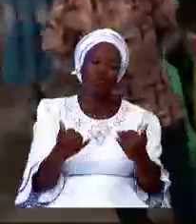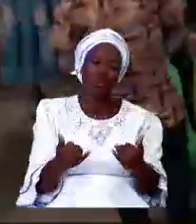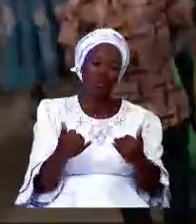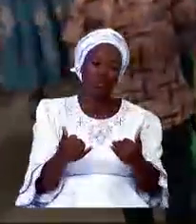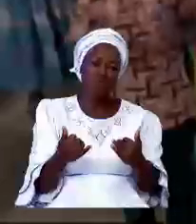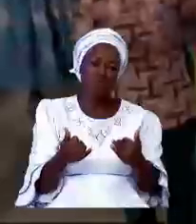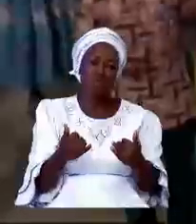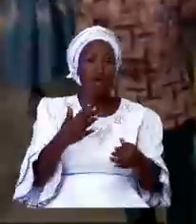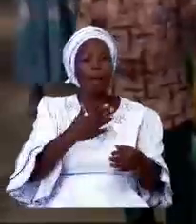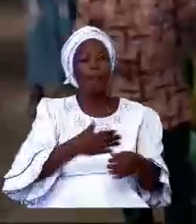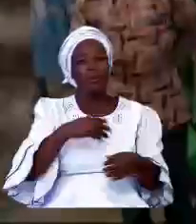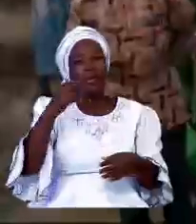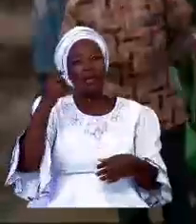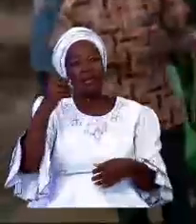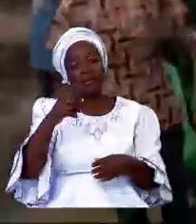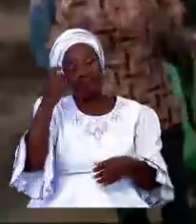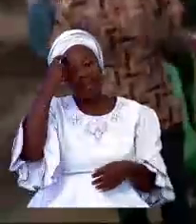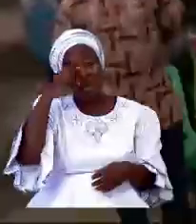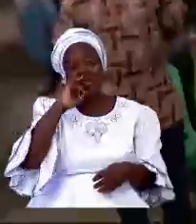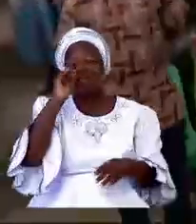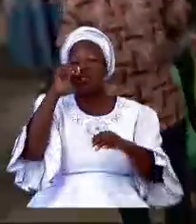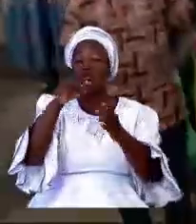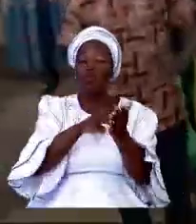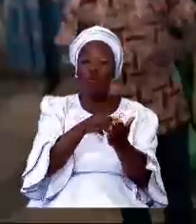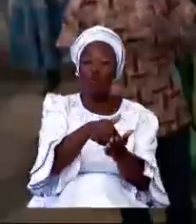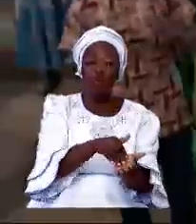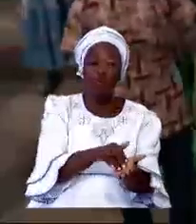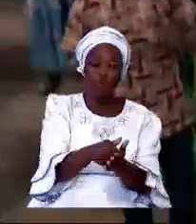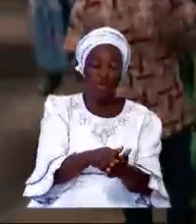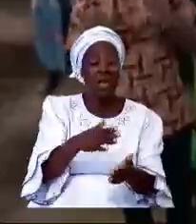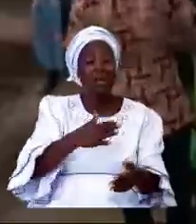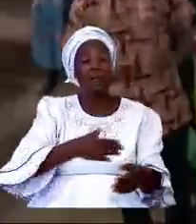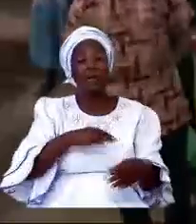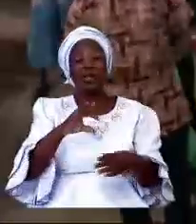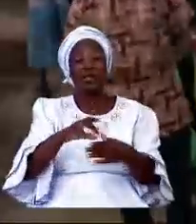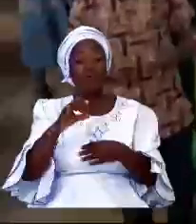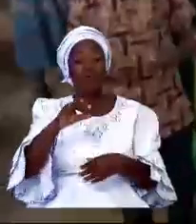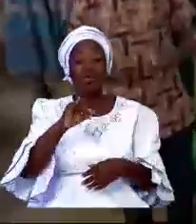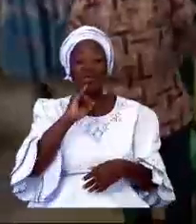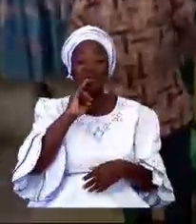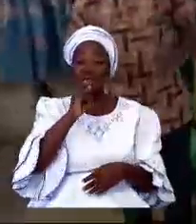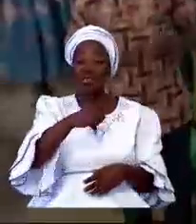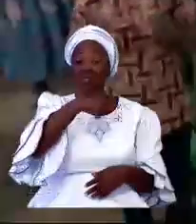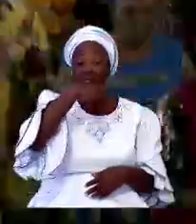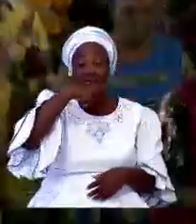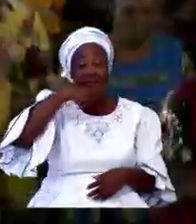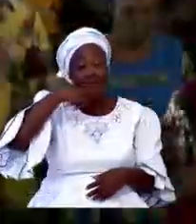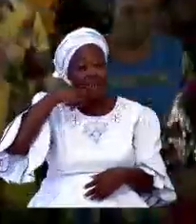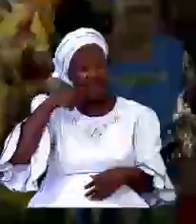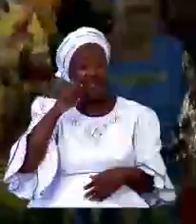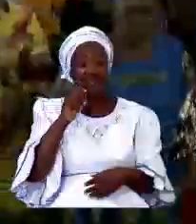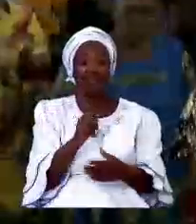saying, what can I do now? My mind is weak.